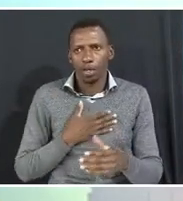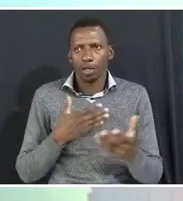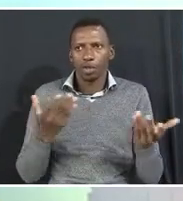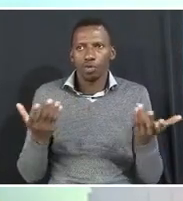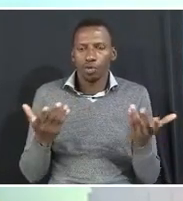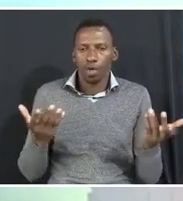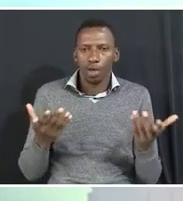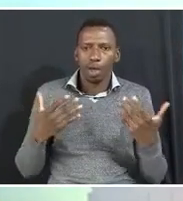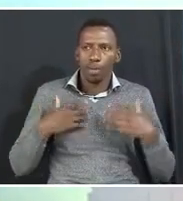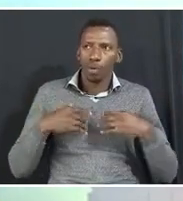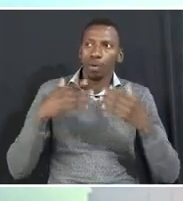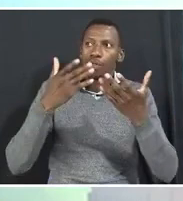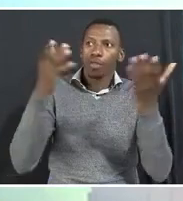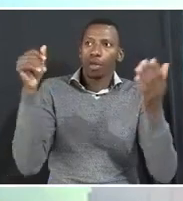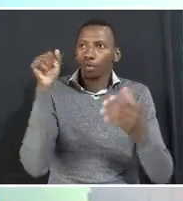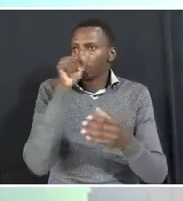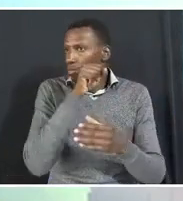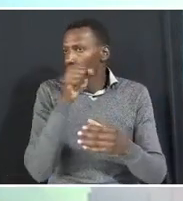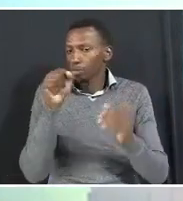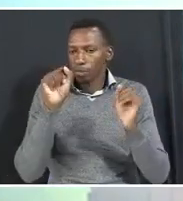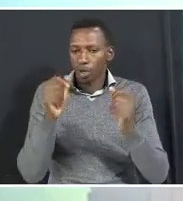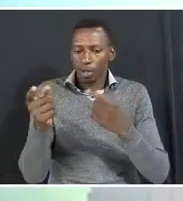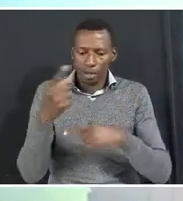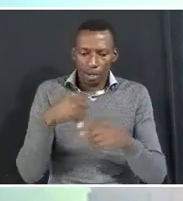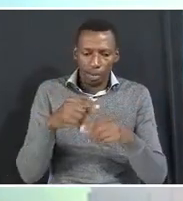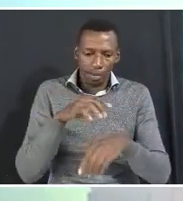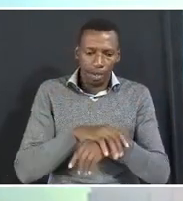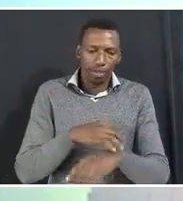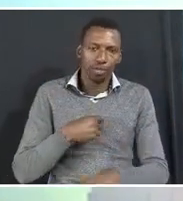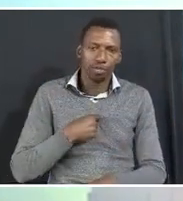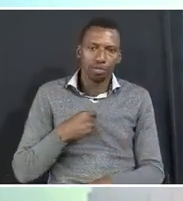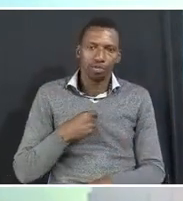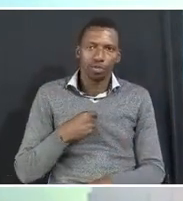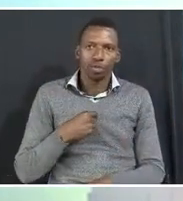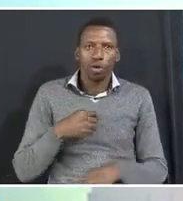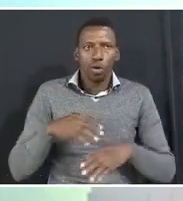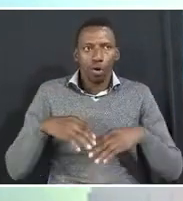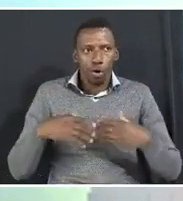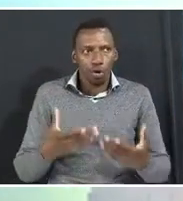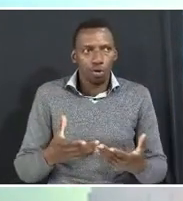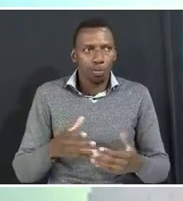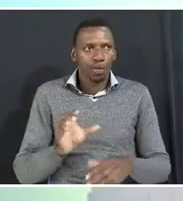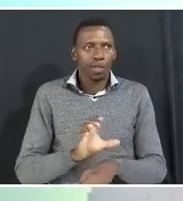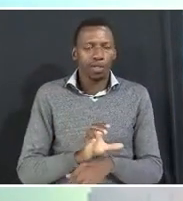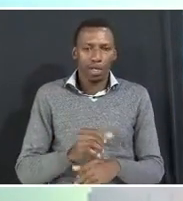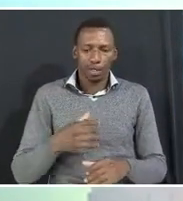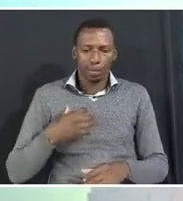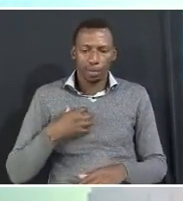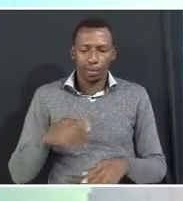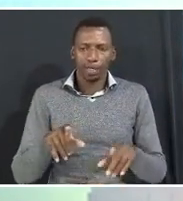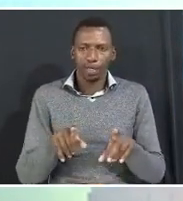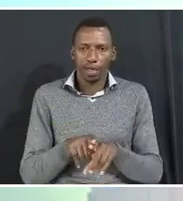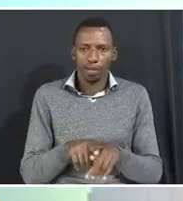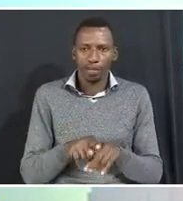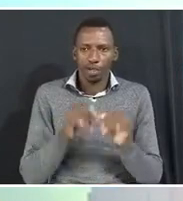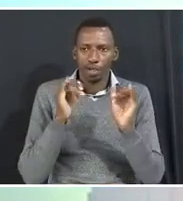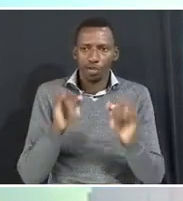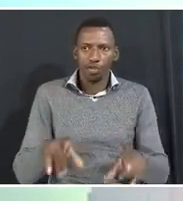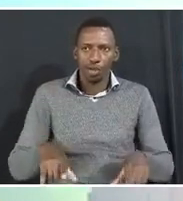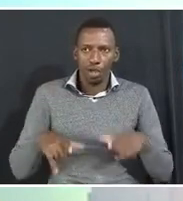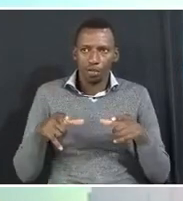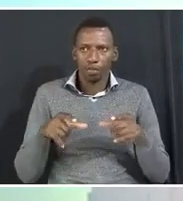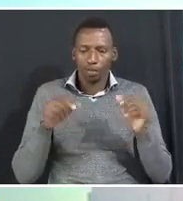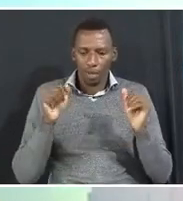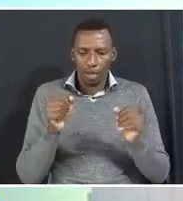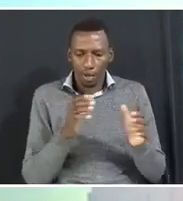find clothing. Or a church which is capable like New Life could purpose to have a feeding program. I know some of